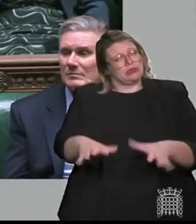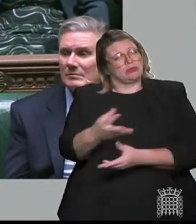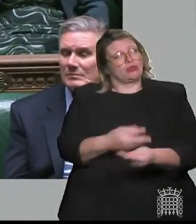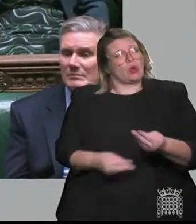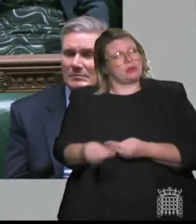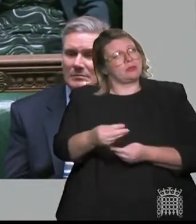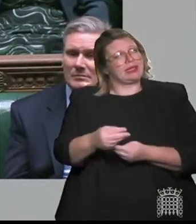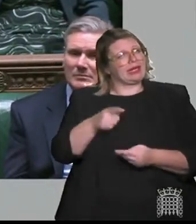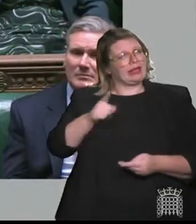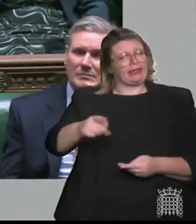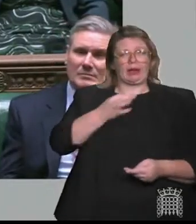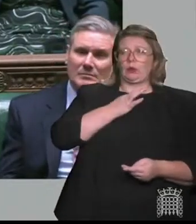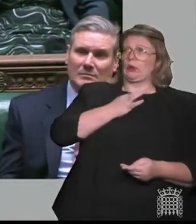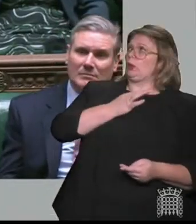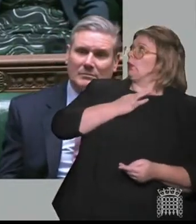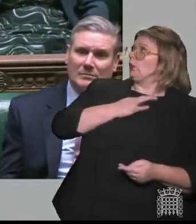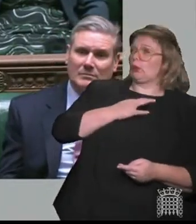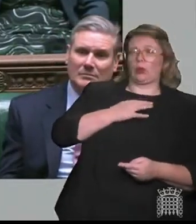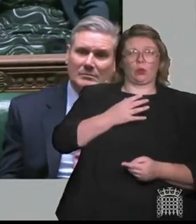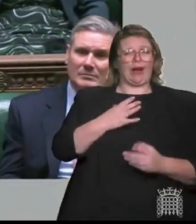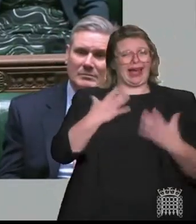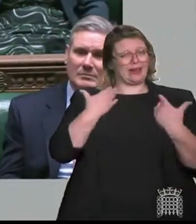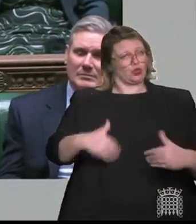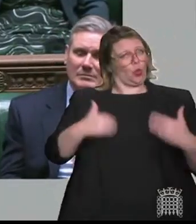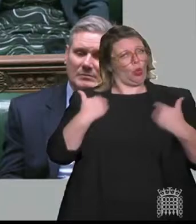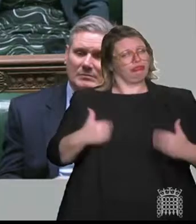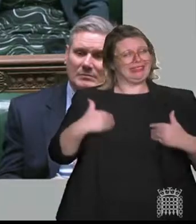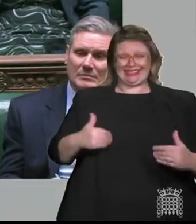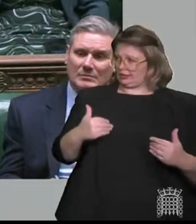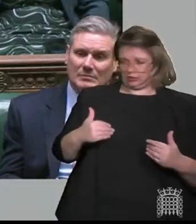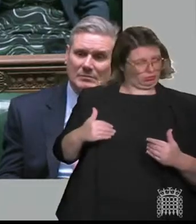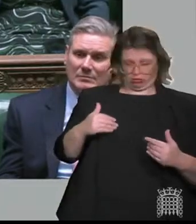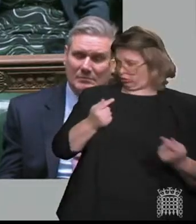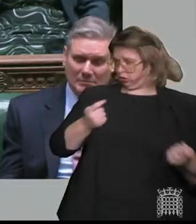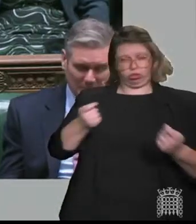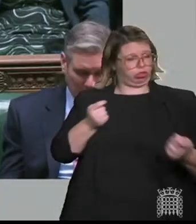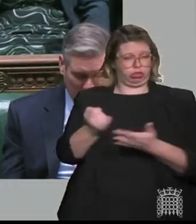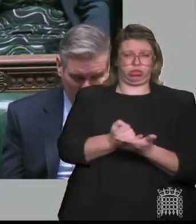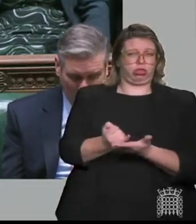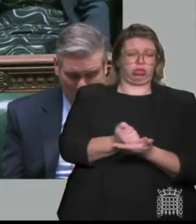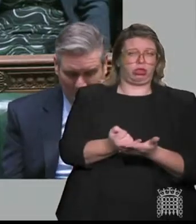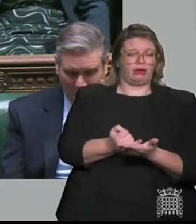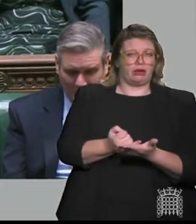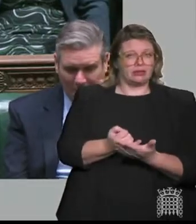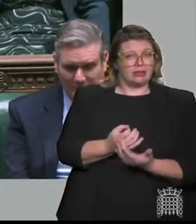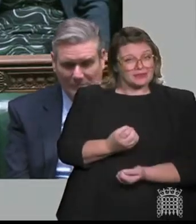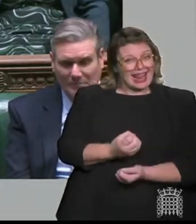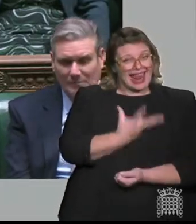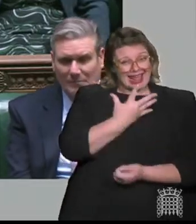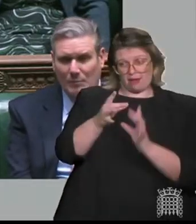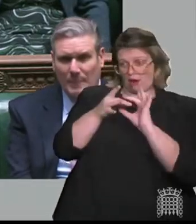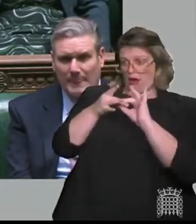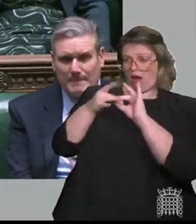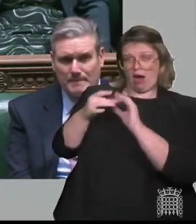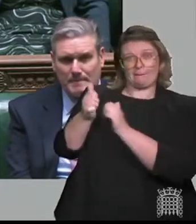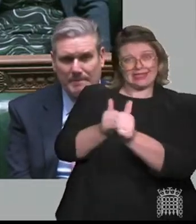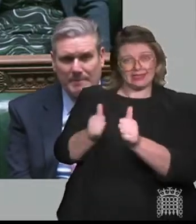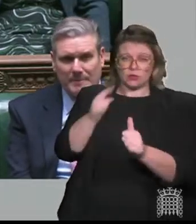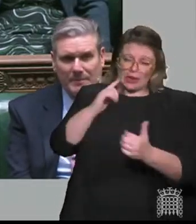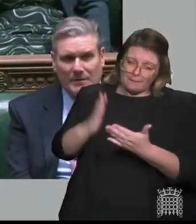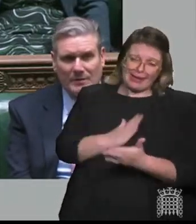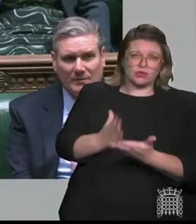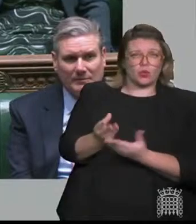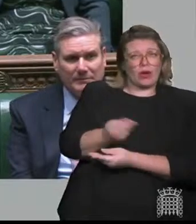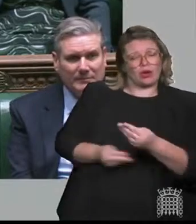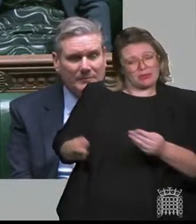exposed to the Tories' economic volatility. Labour's partnership with business will get our economy firing on all